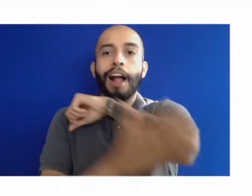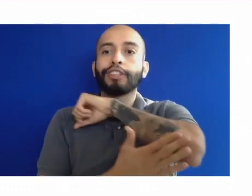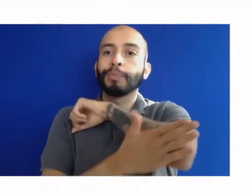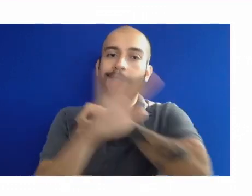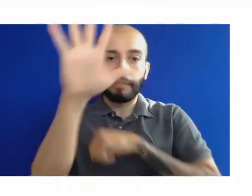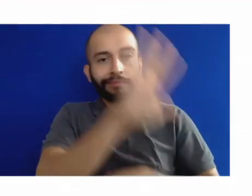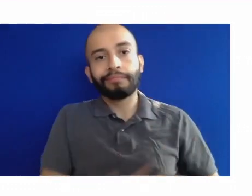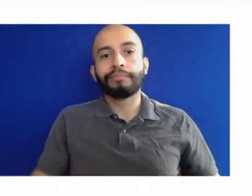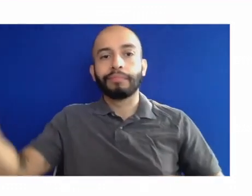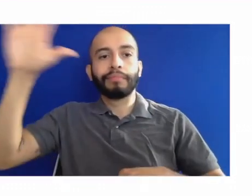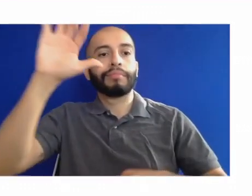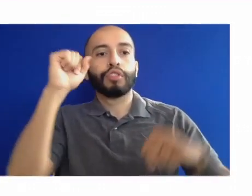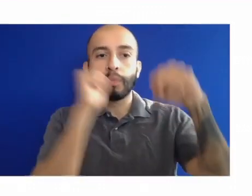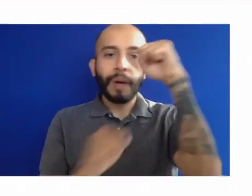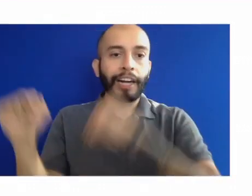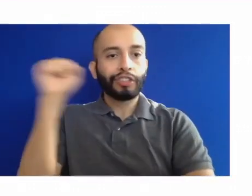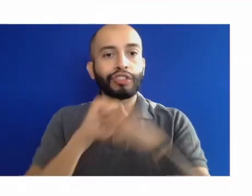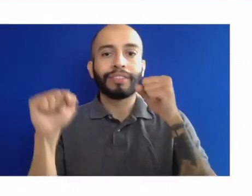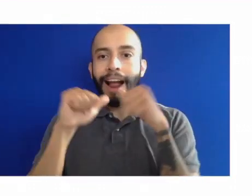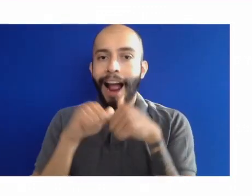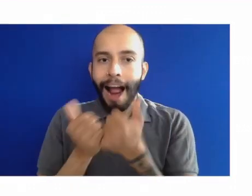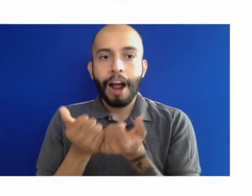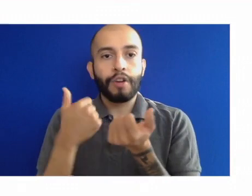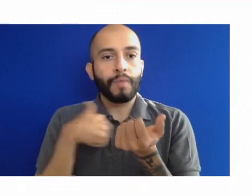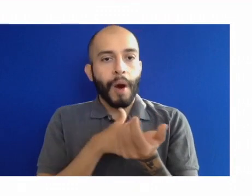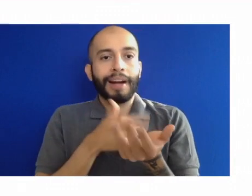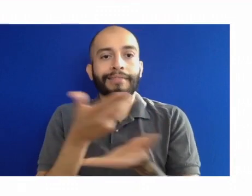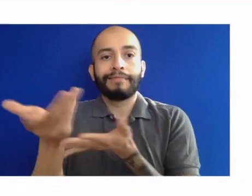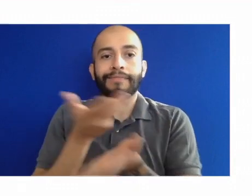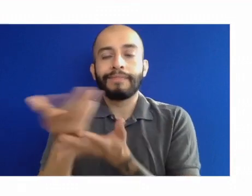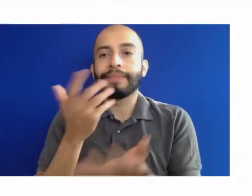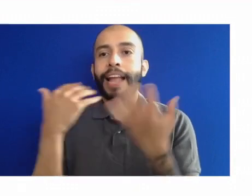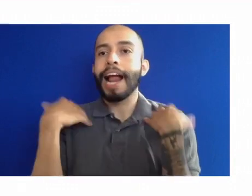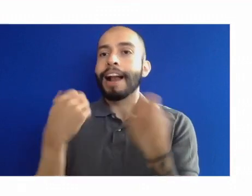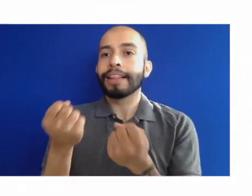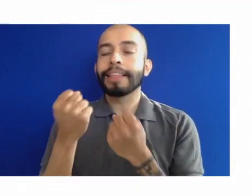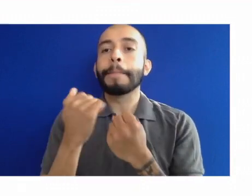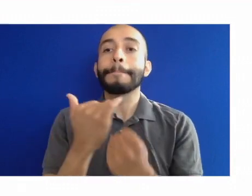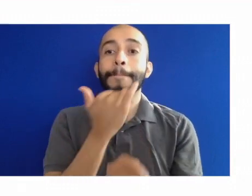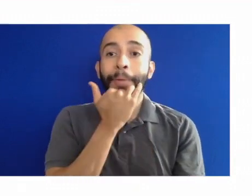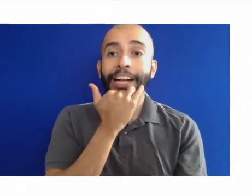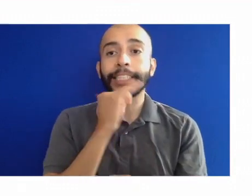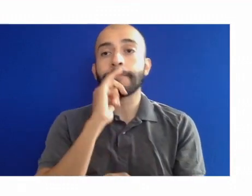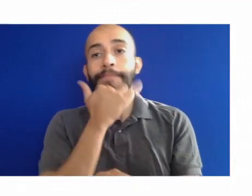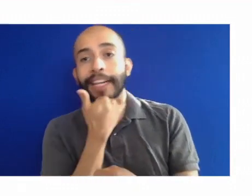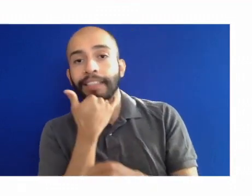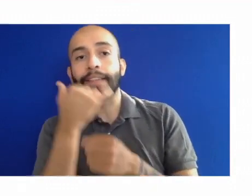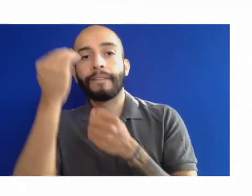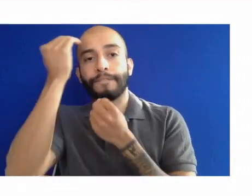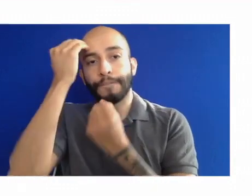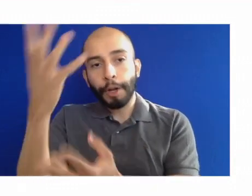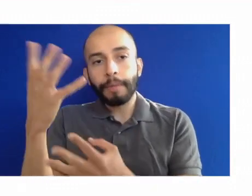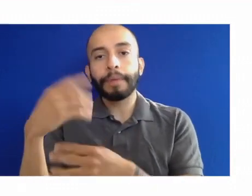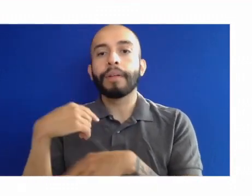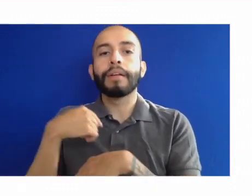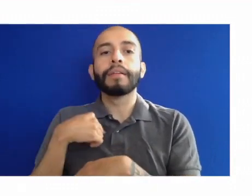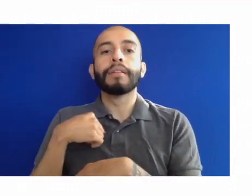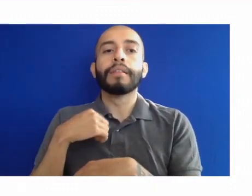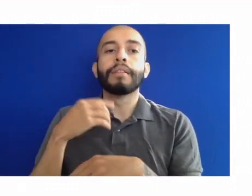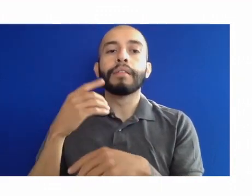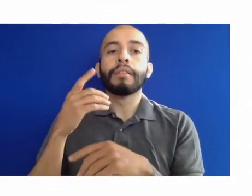and disinformation. And I'm not calling for the government to do everything about this, but that we need to have an organizing structure that figures out how do we bring